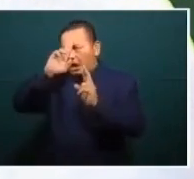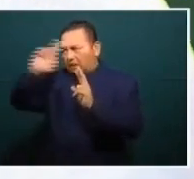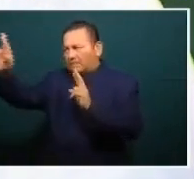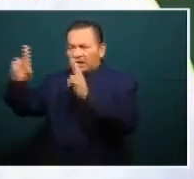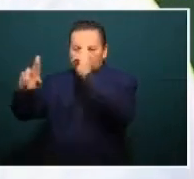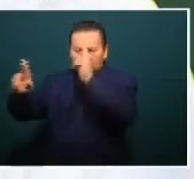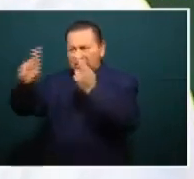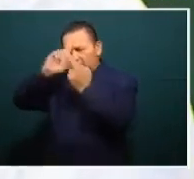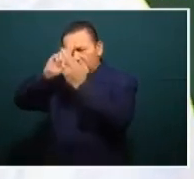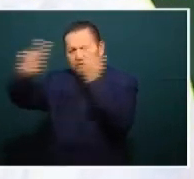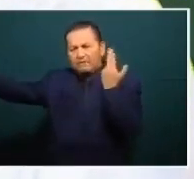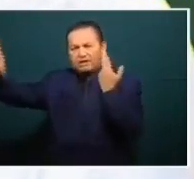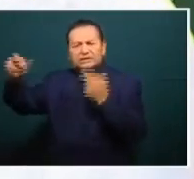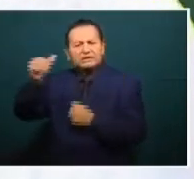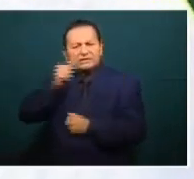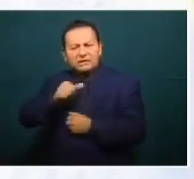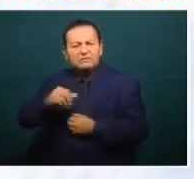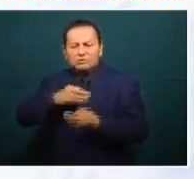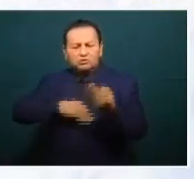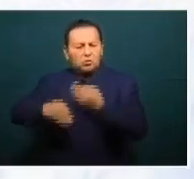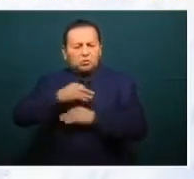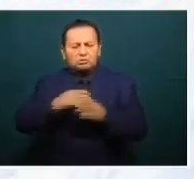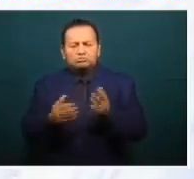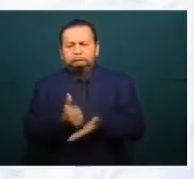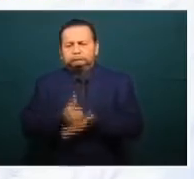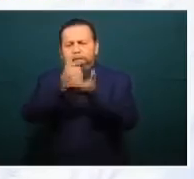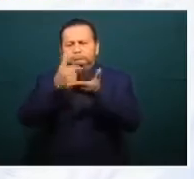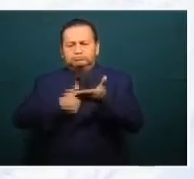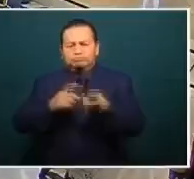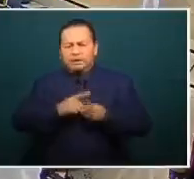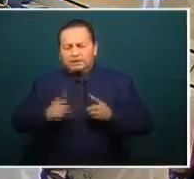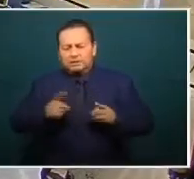to have a good relations,